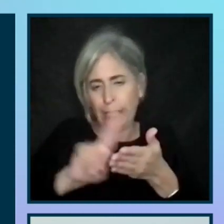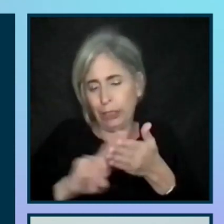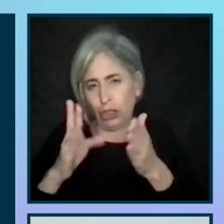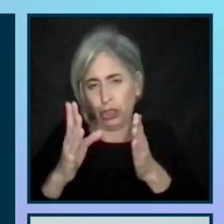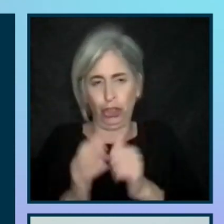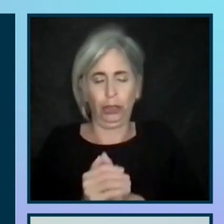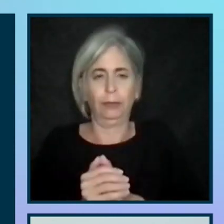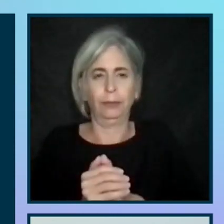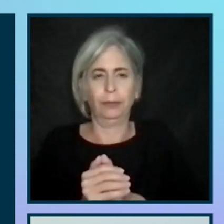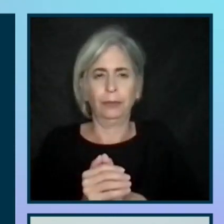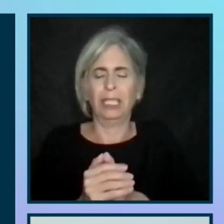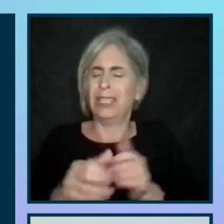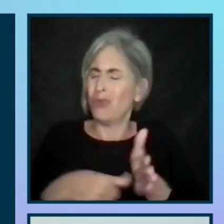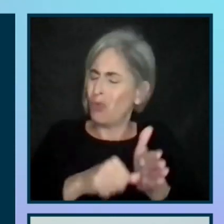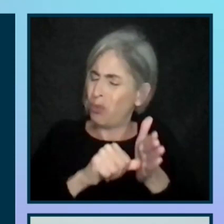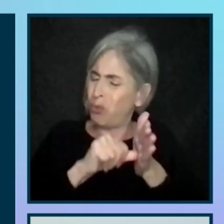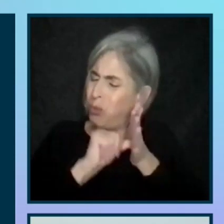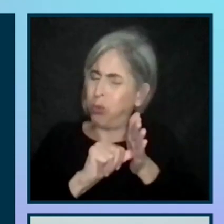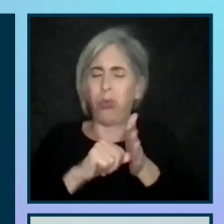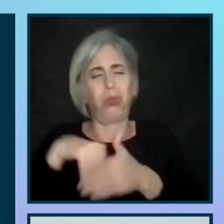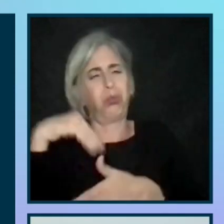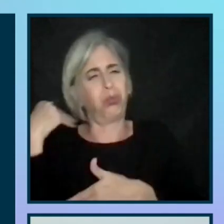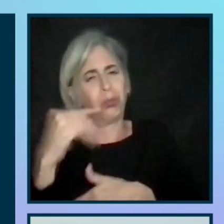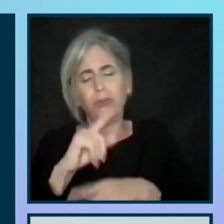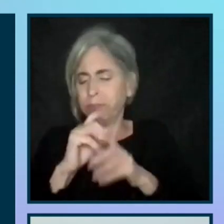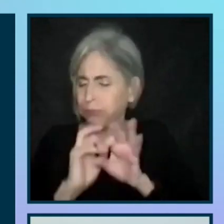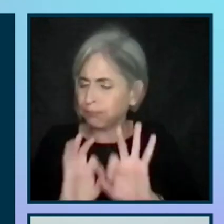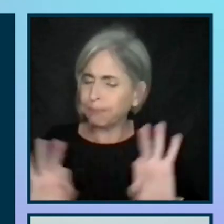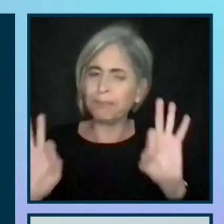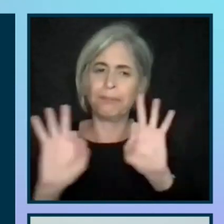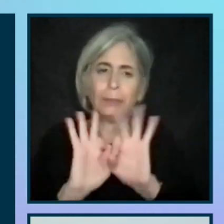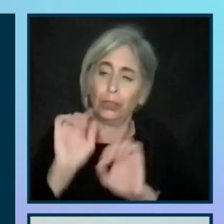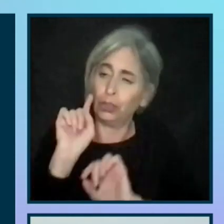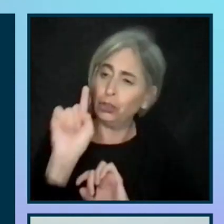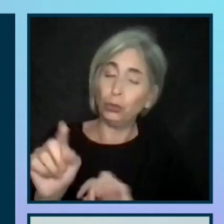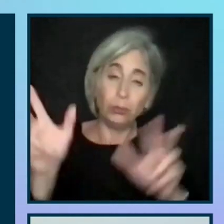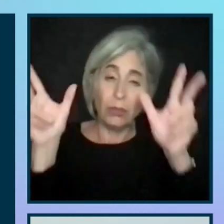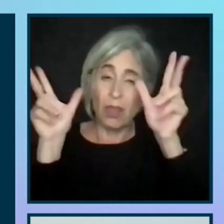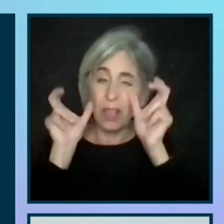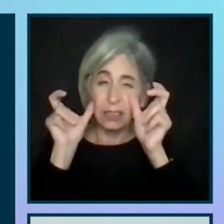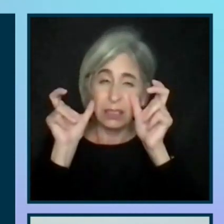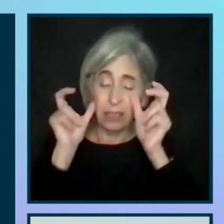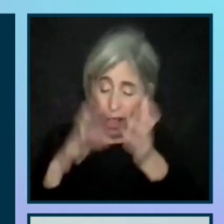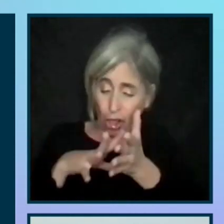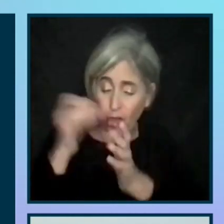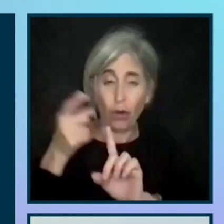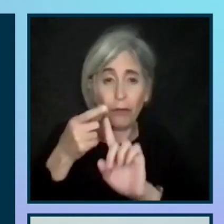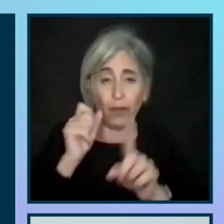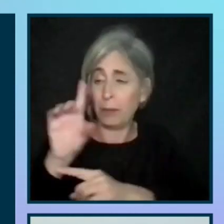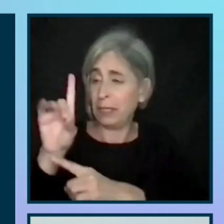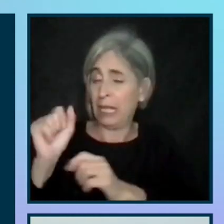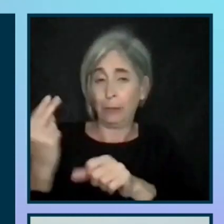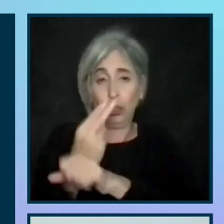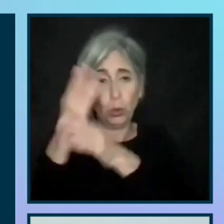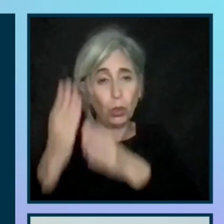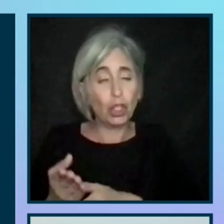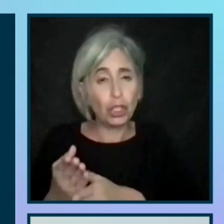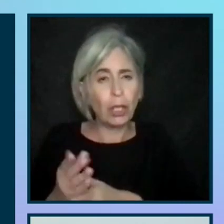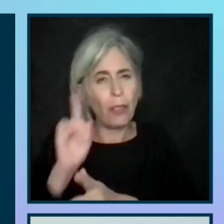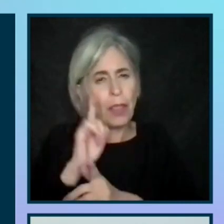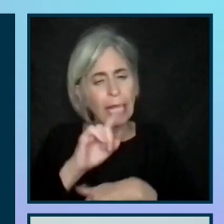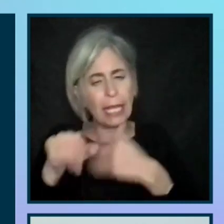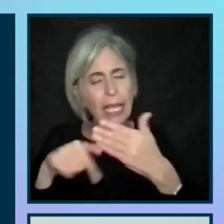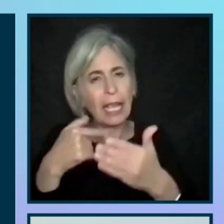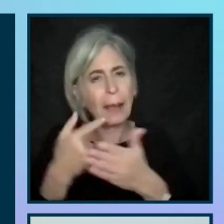I can't emphasize this enough. It's really important for you to listen to and learn from disabled users while thinking about a new